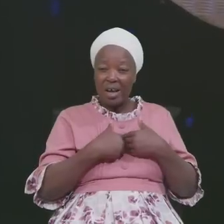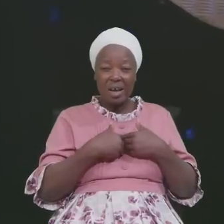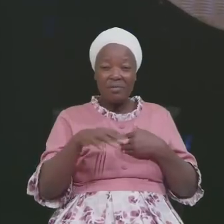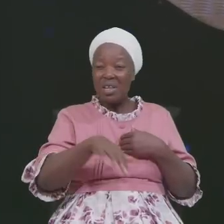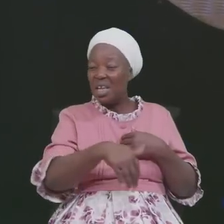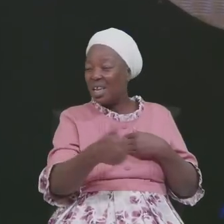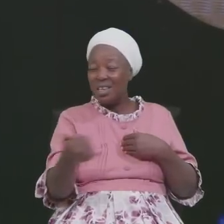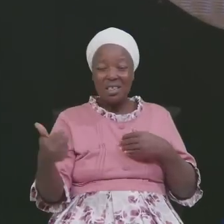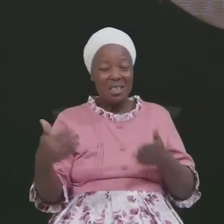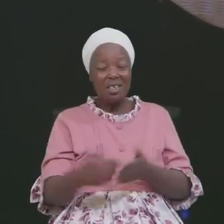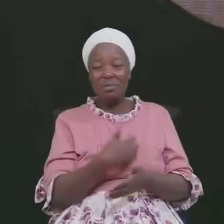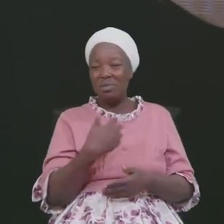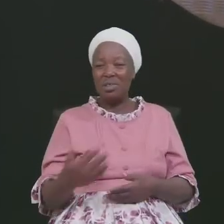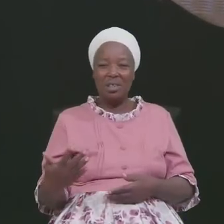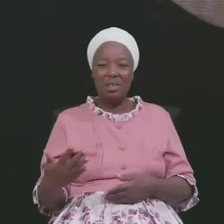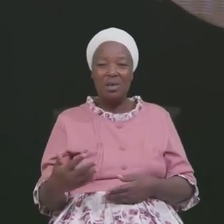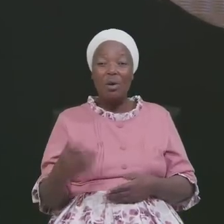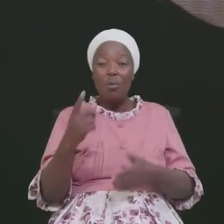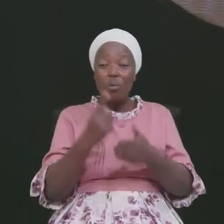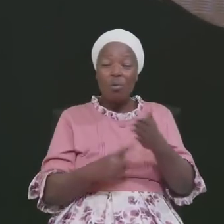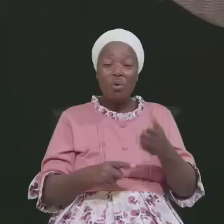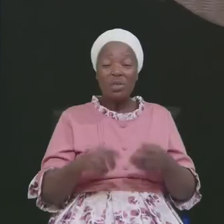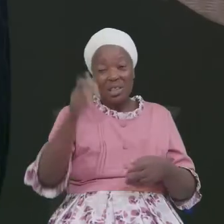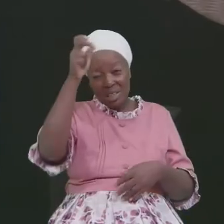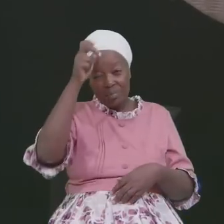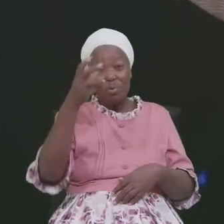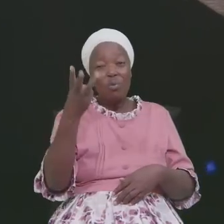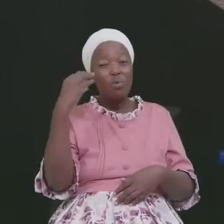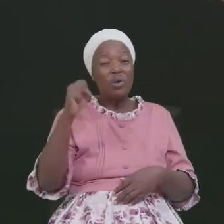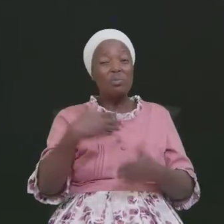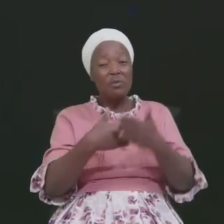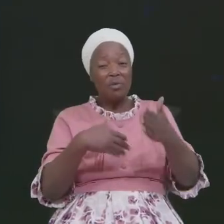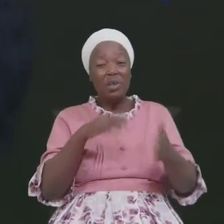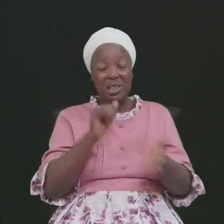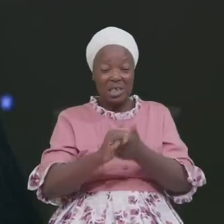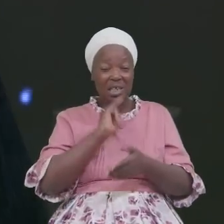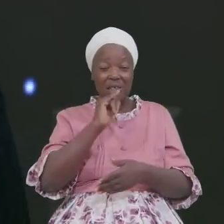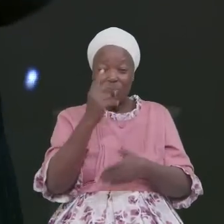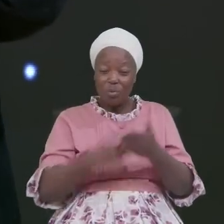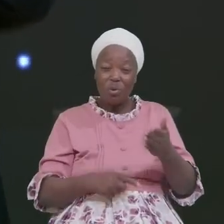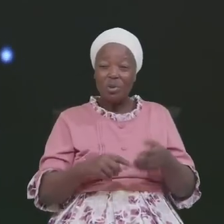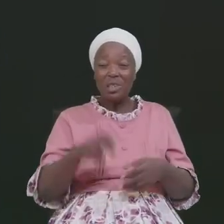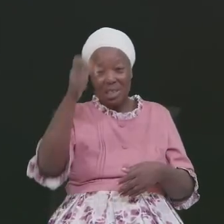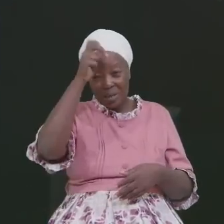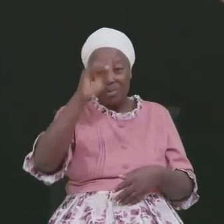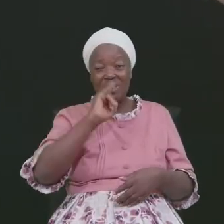trick. What he was before, that's what he is till now. And the weapons he used